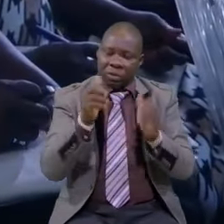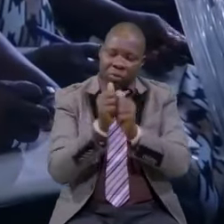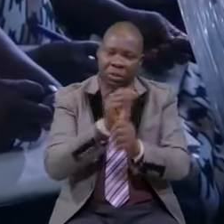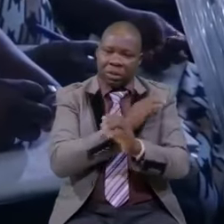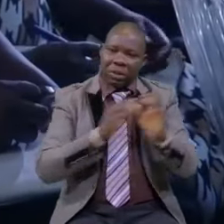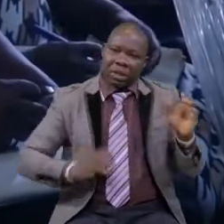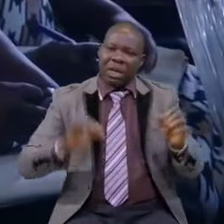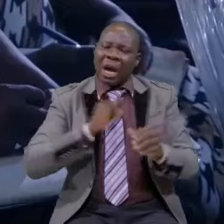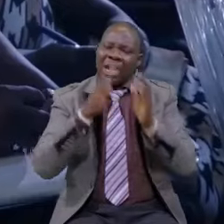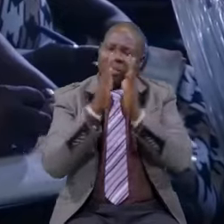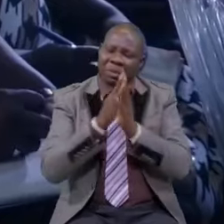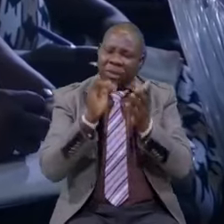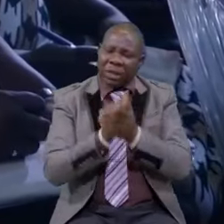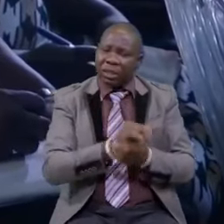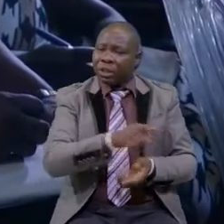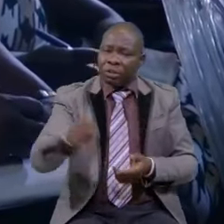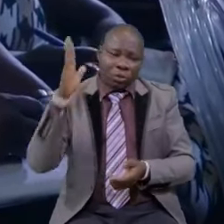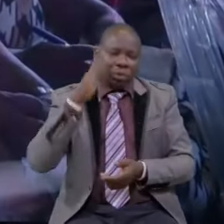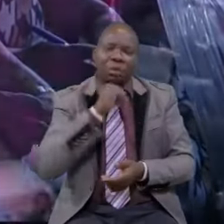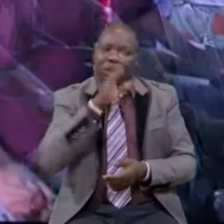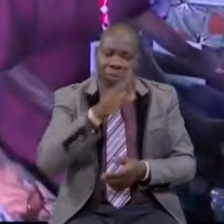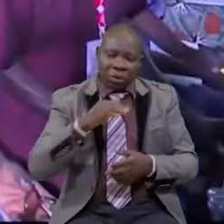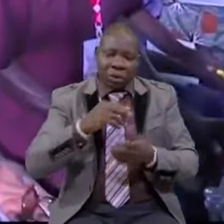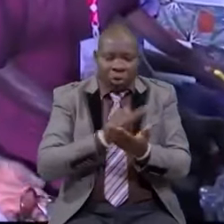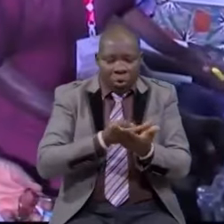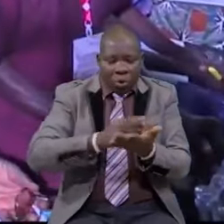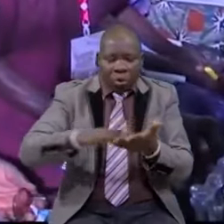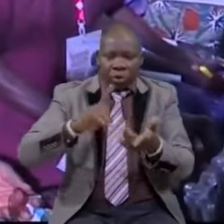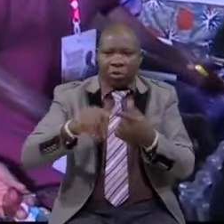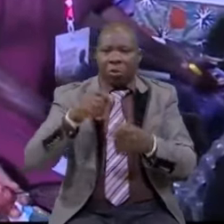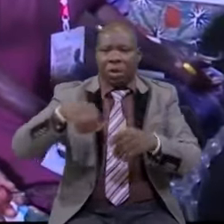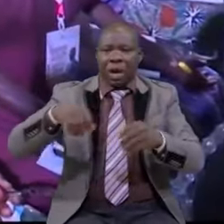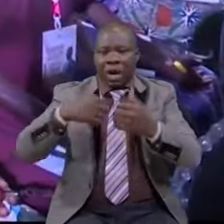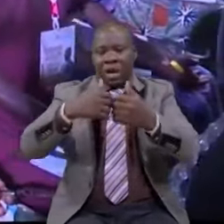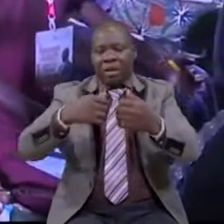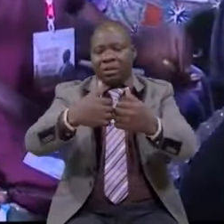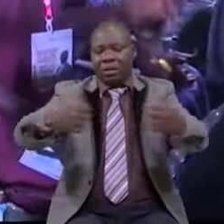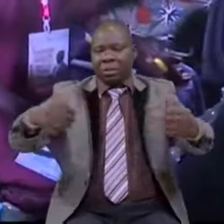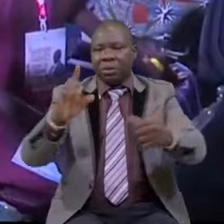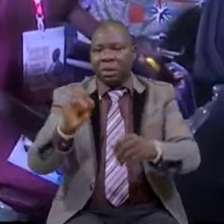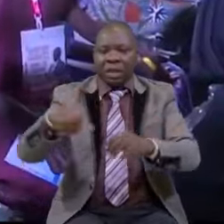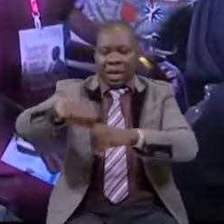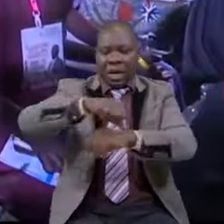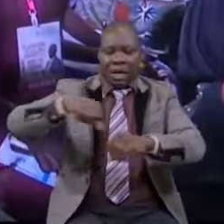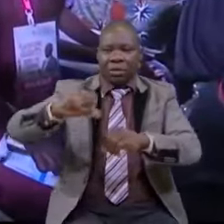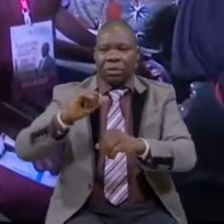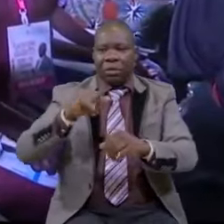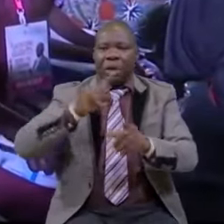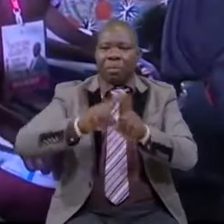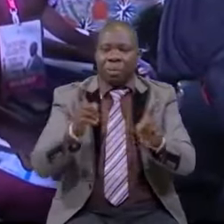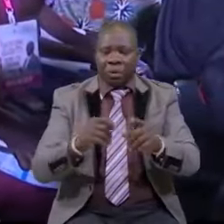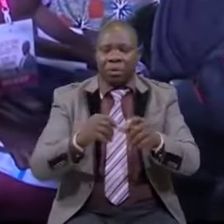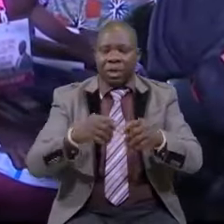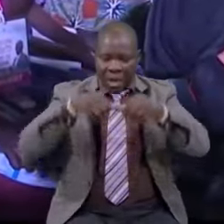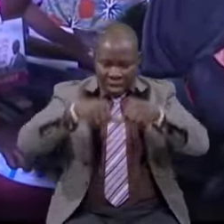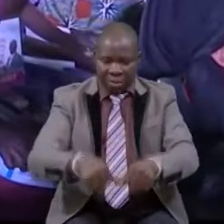I pray you'll not be holding on to isolated anointing. Amen. But abiding anointing